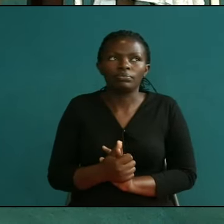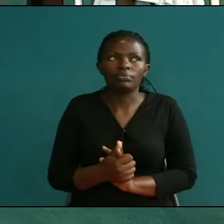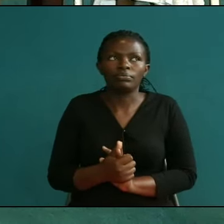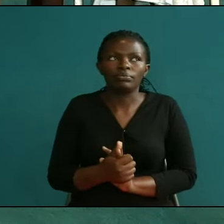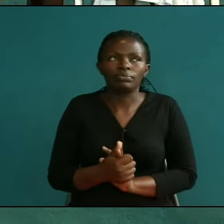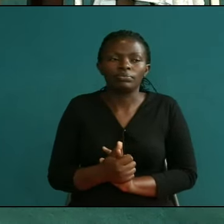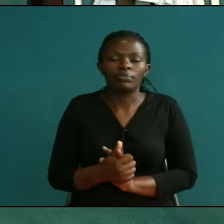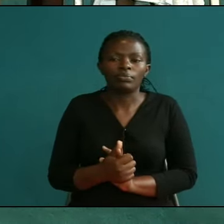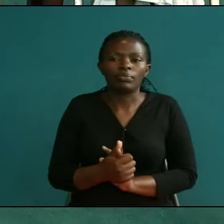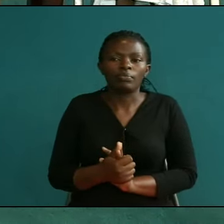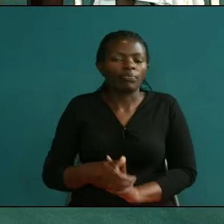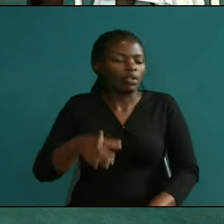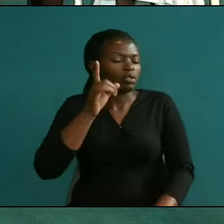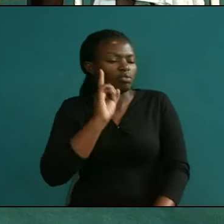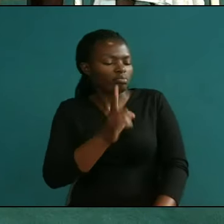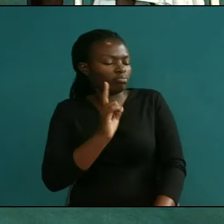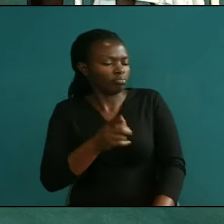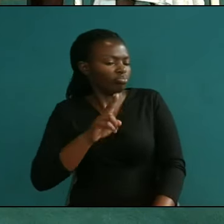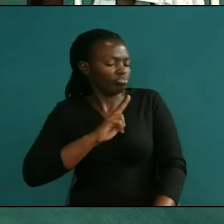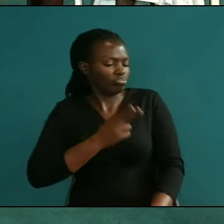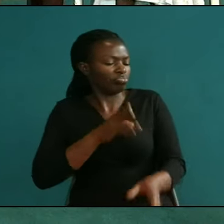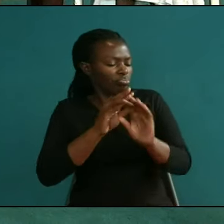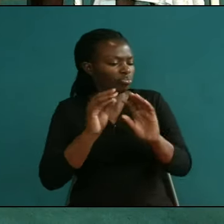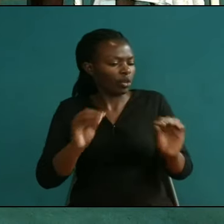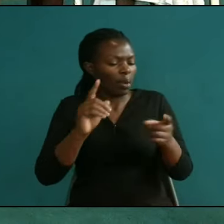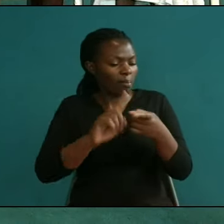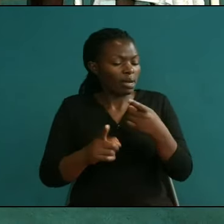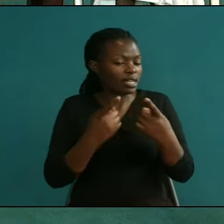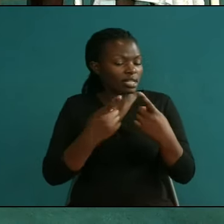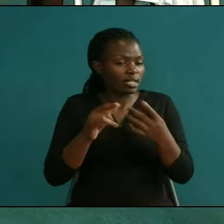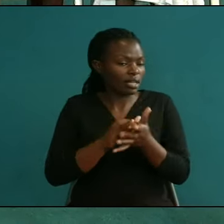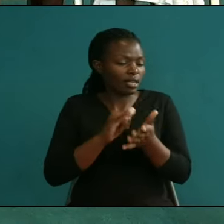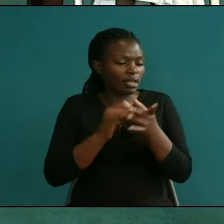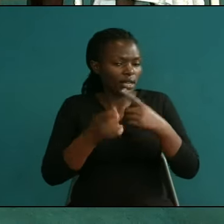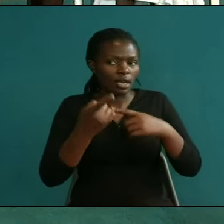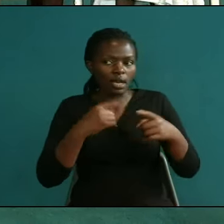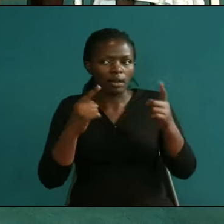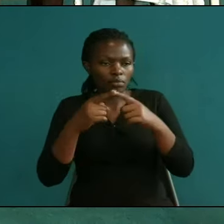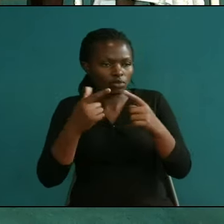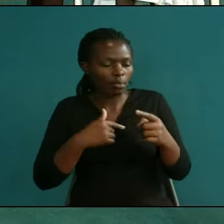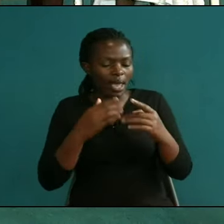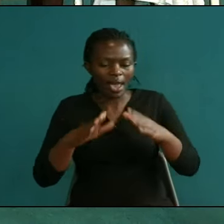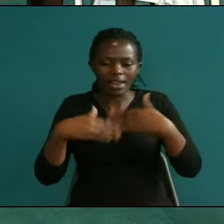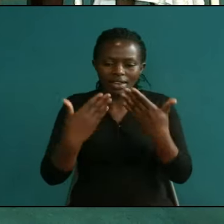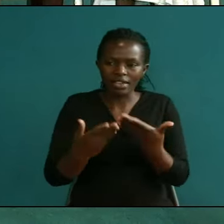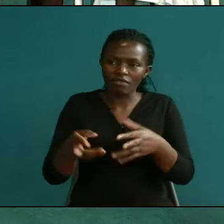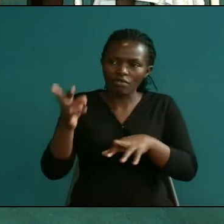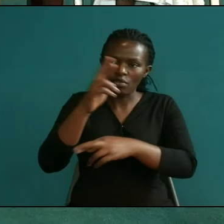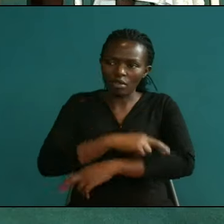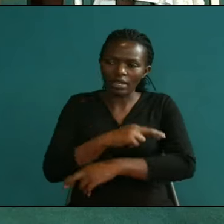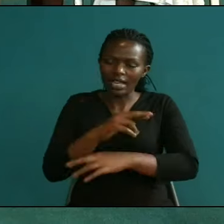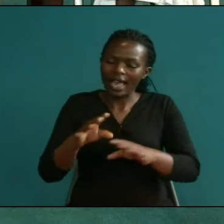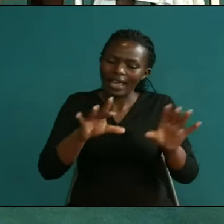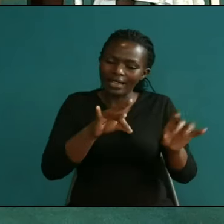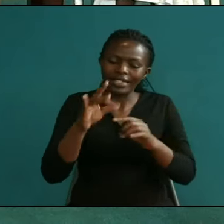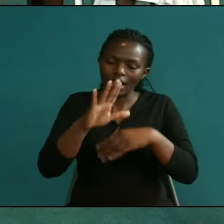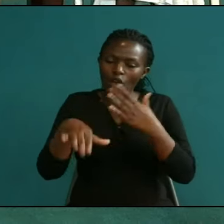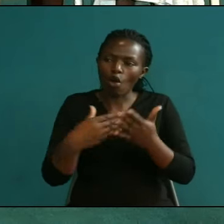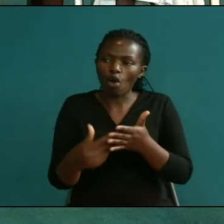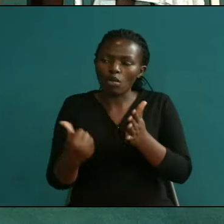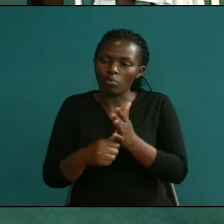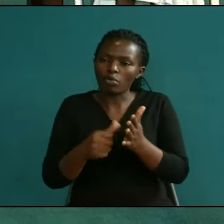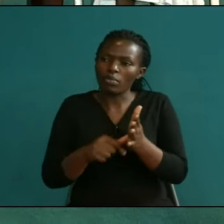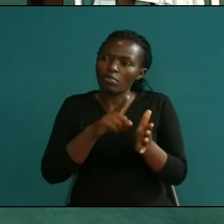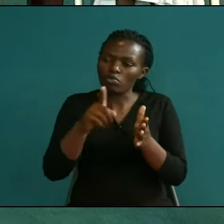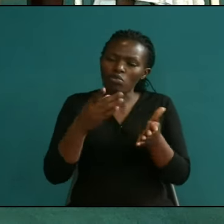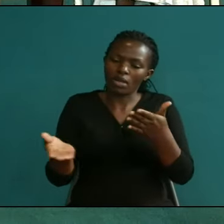he's sort of condemning us, but he tells us, come to me, I will give you rest. I will take all your problems away. Just